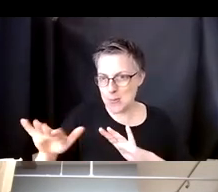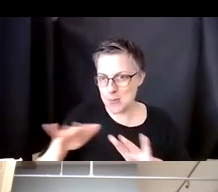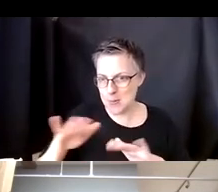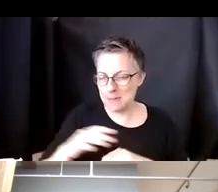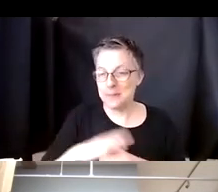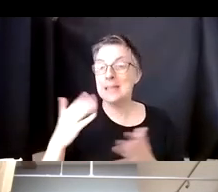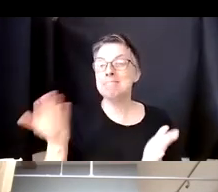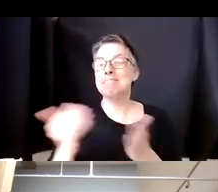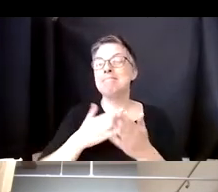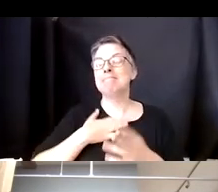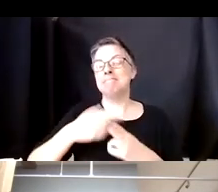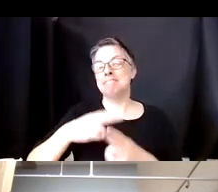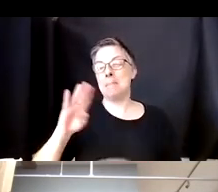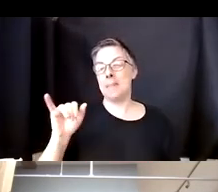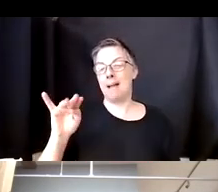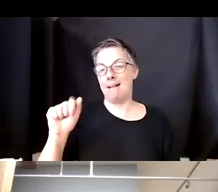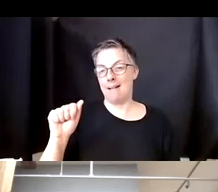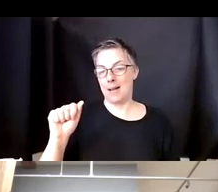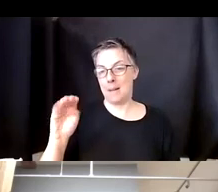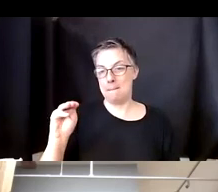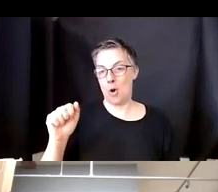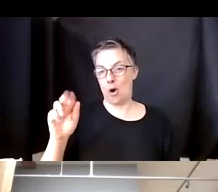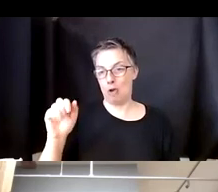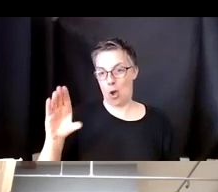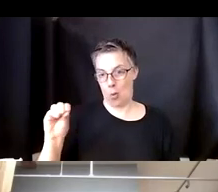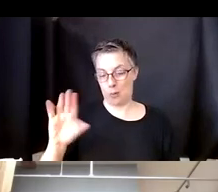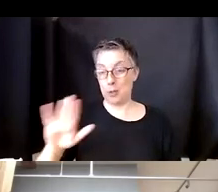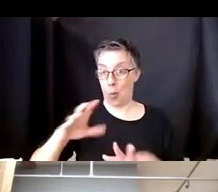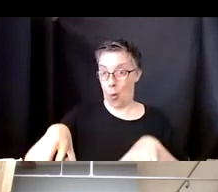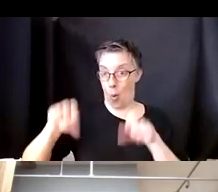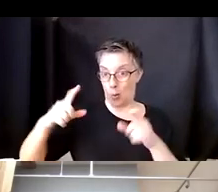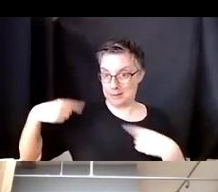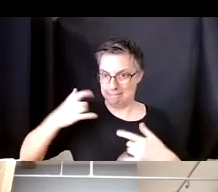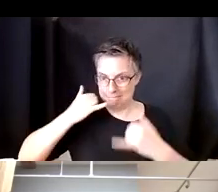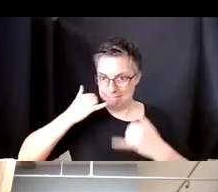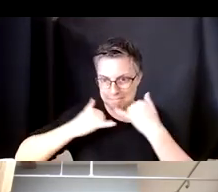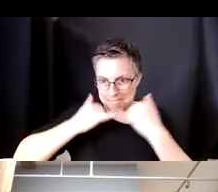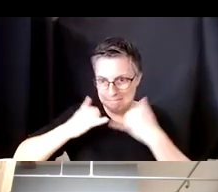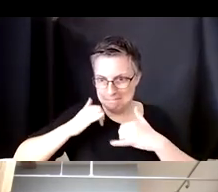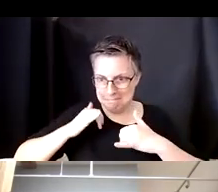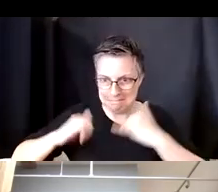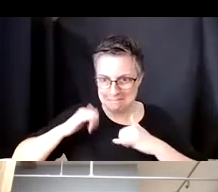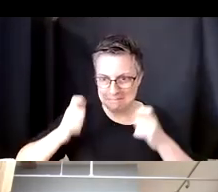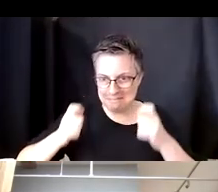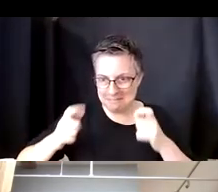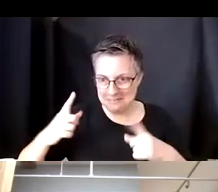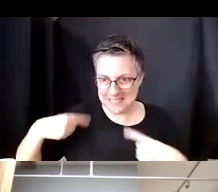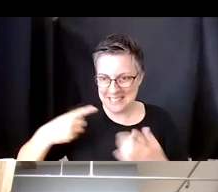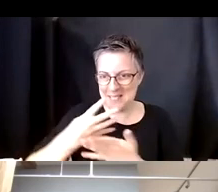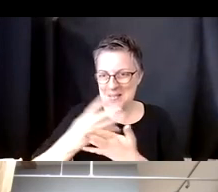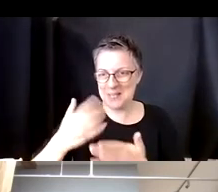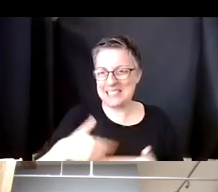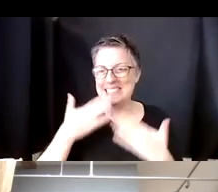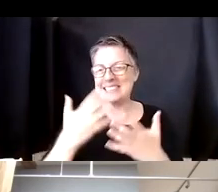my name is Bianca Morrow. I've been your host and fumbling video editor for the last 4 weeks. Thank you so